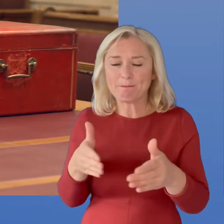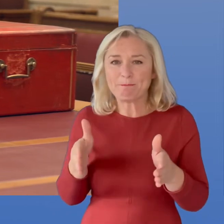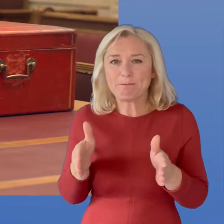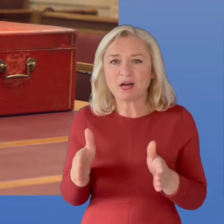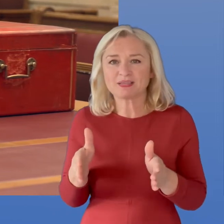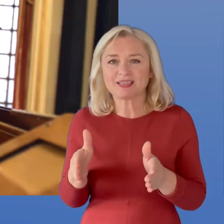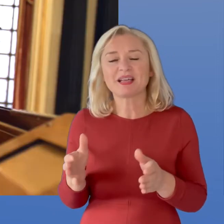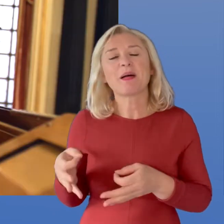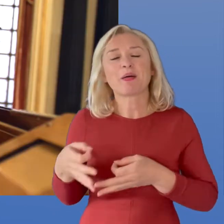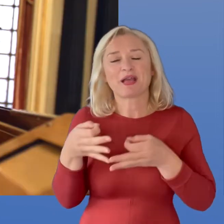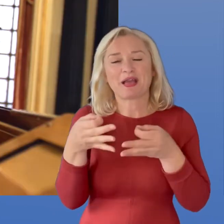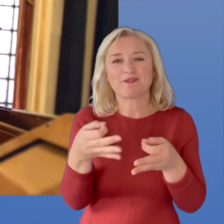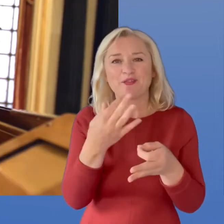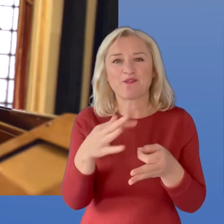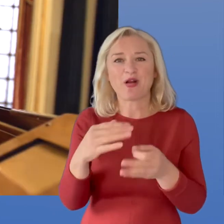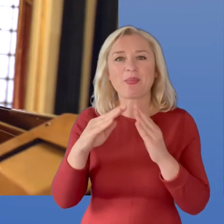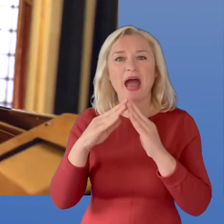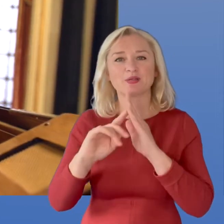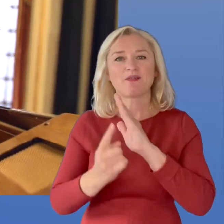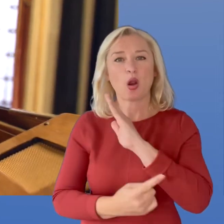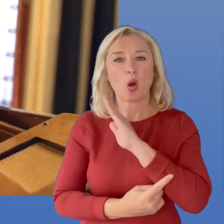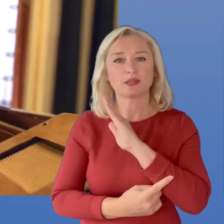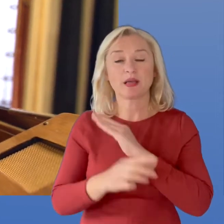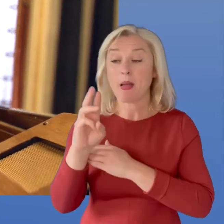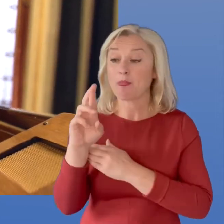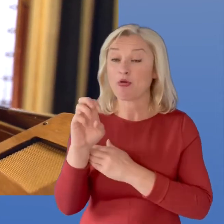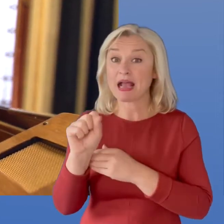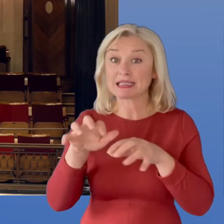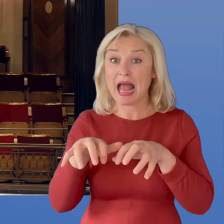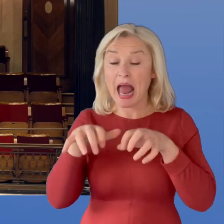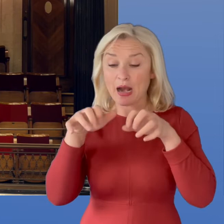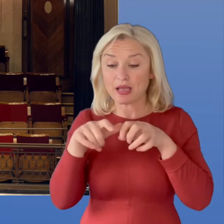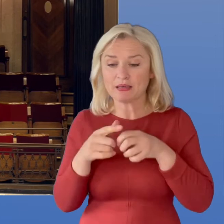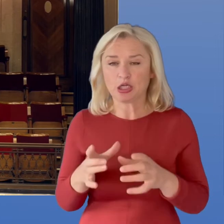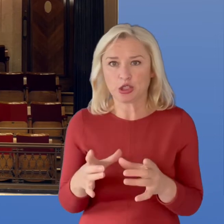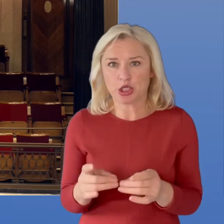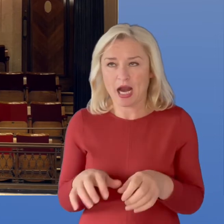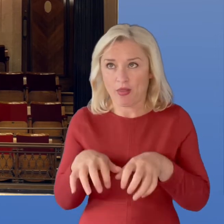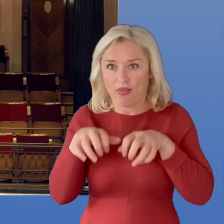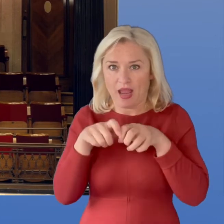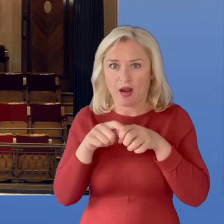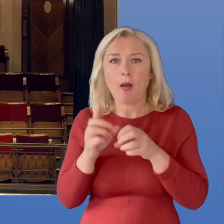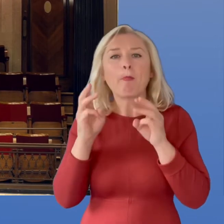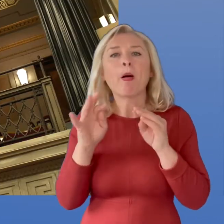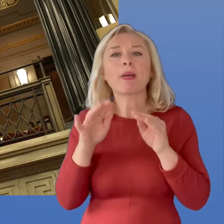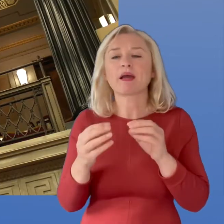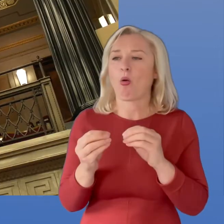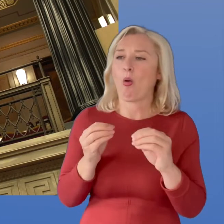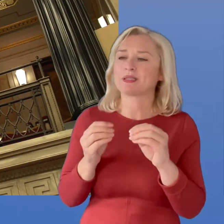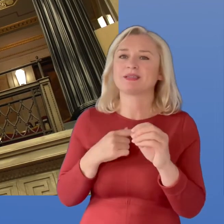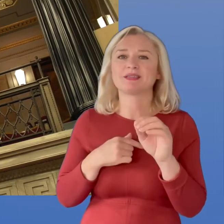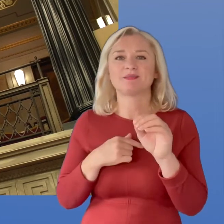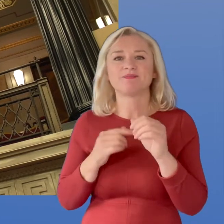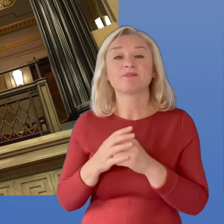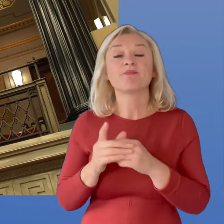the House of Lords. The press gallery is above and behind the Speaker's chair, and the public gallery is in front. Above the public